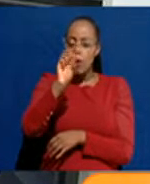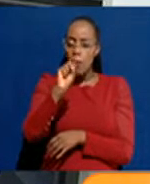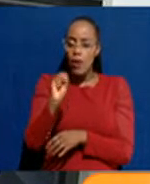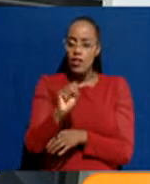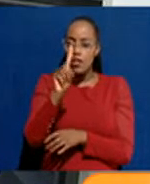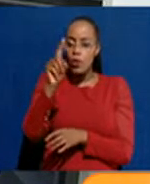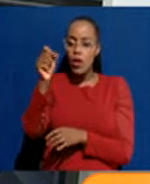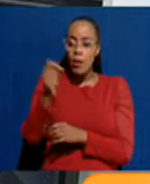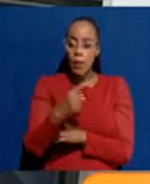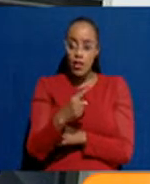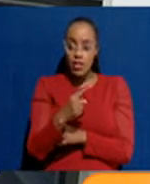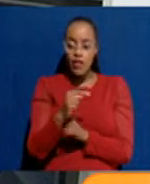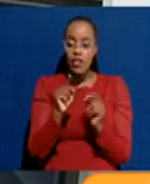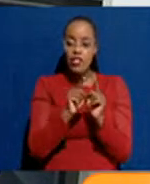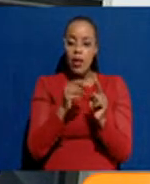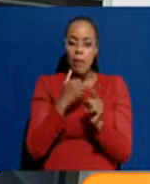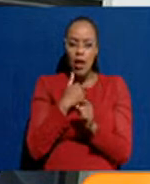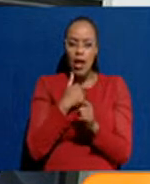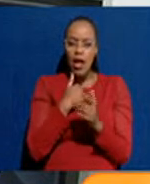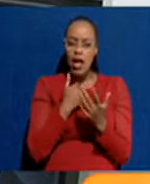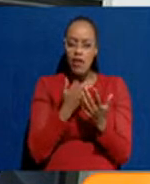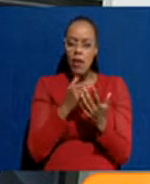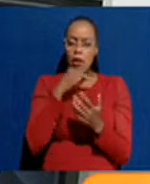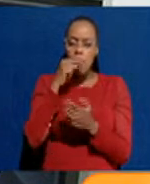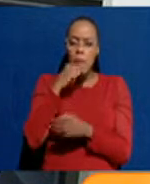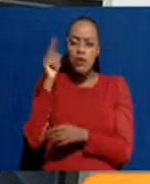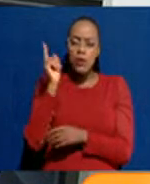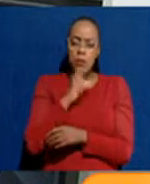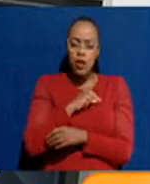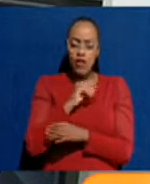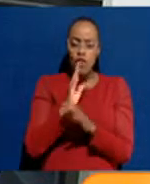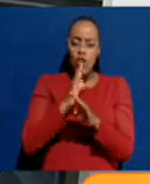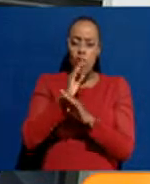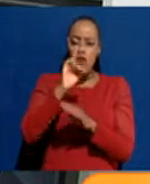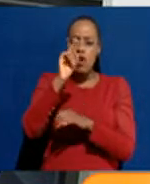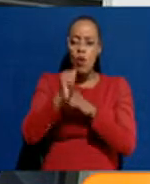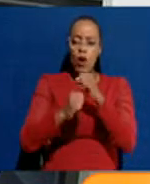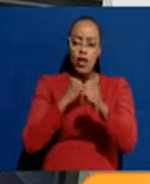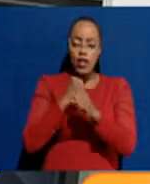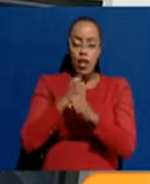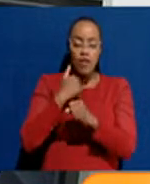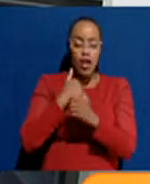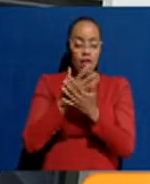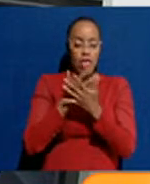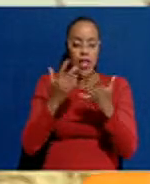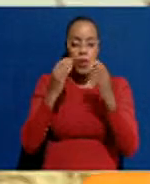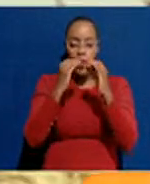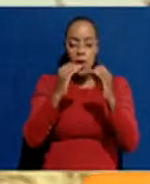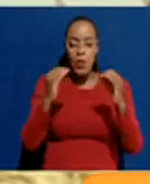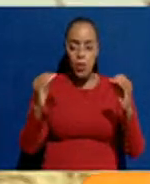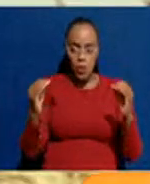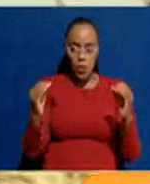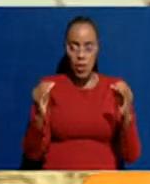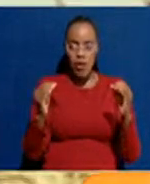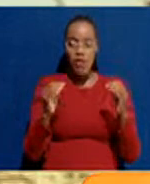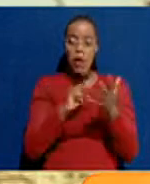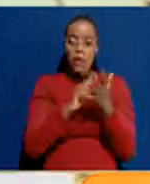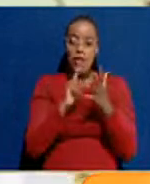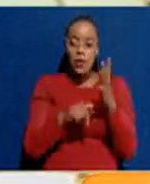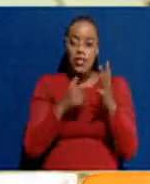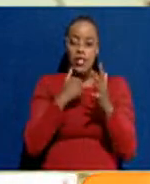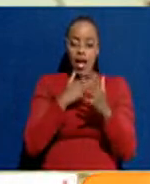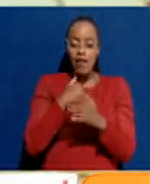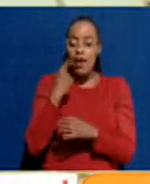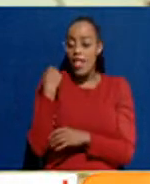Right now, we do have a backlog. I mentioned, first of all, for over a year, there are no transformers being procured. What does that mean? There are a